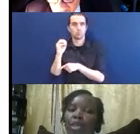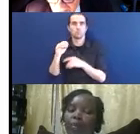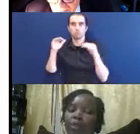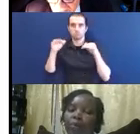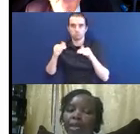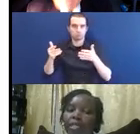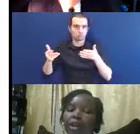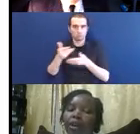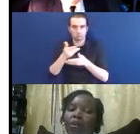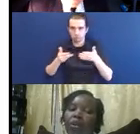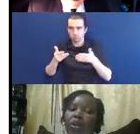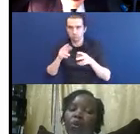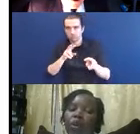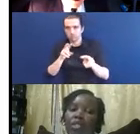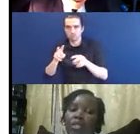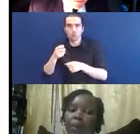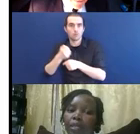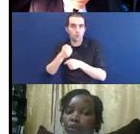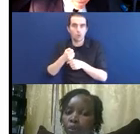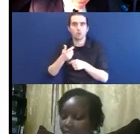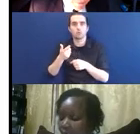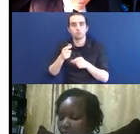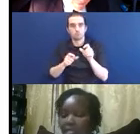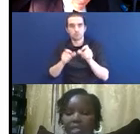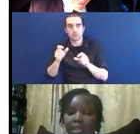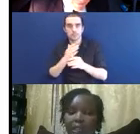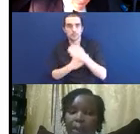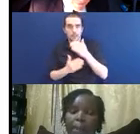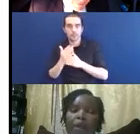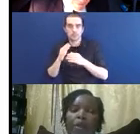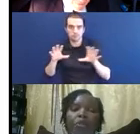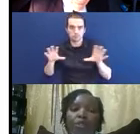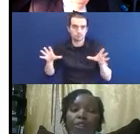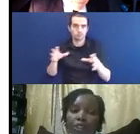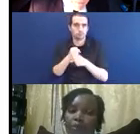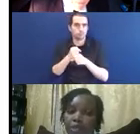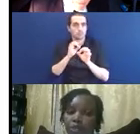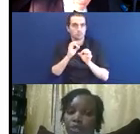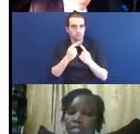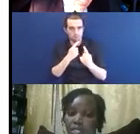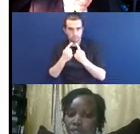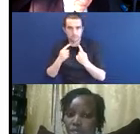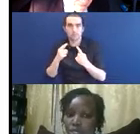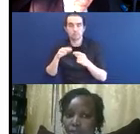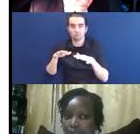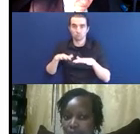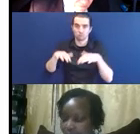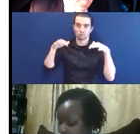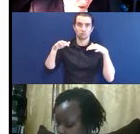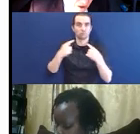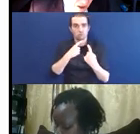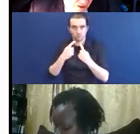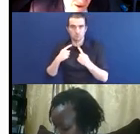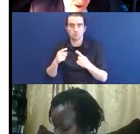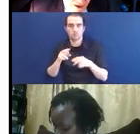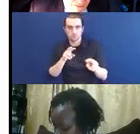to Elizabeth Umbati now, who is a person with disability in Kenya, through the film that you shall see shortly.